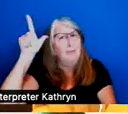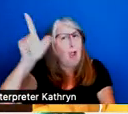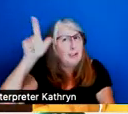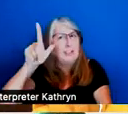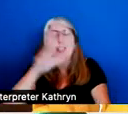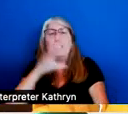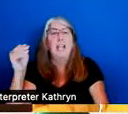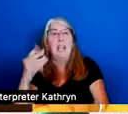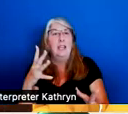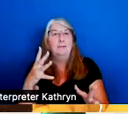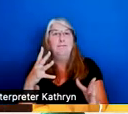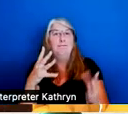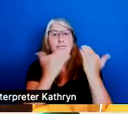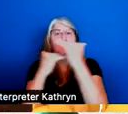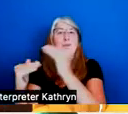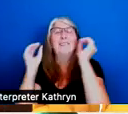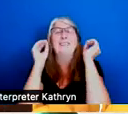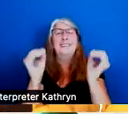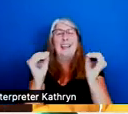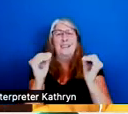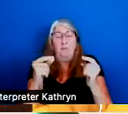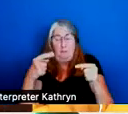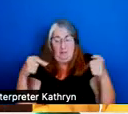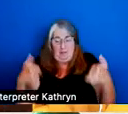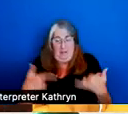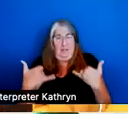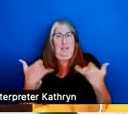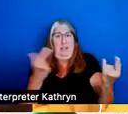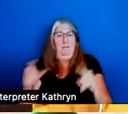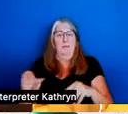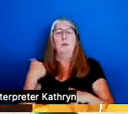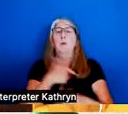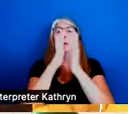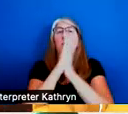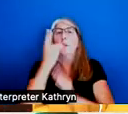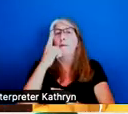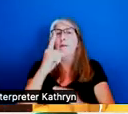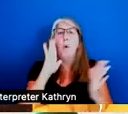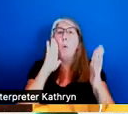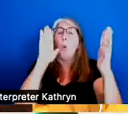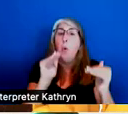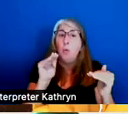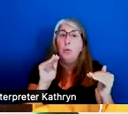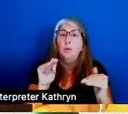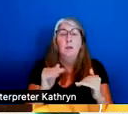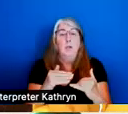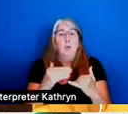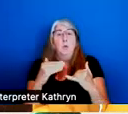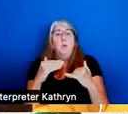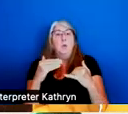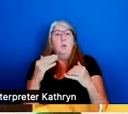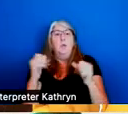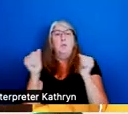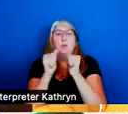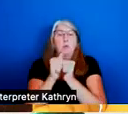by our immediate reality. We pray for a hope whose current is strong